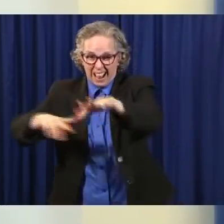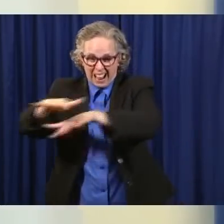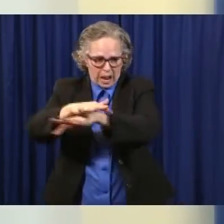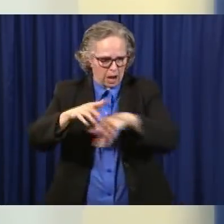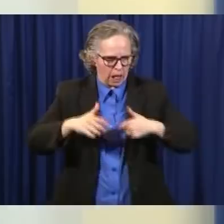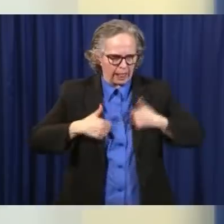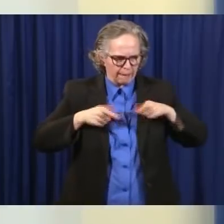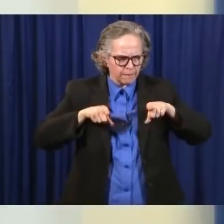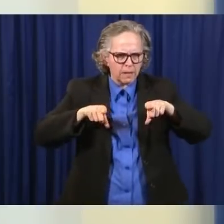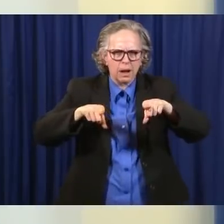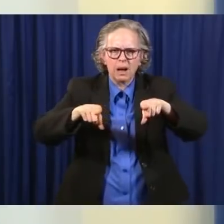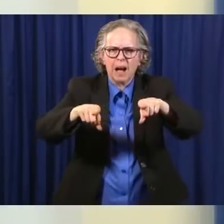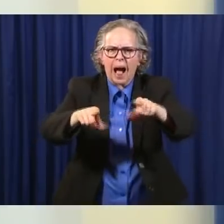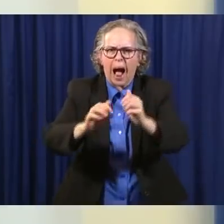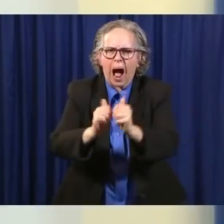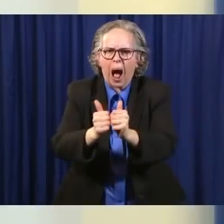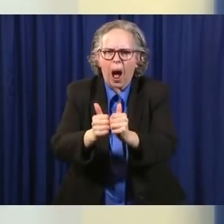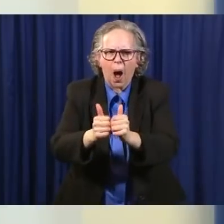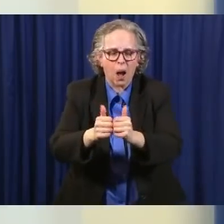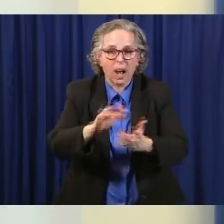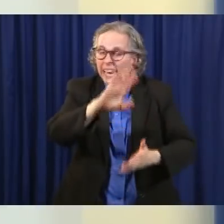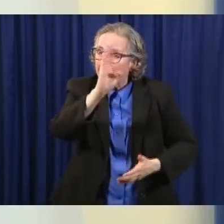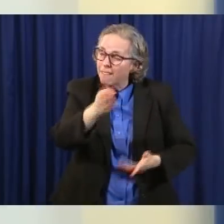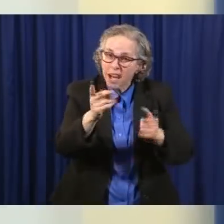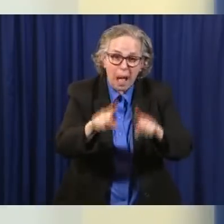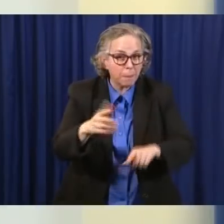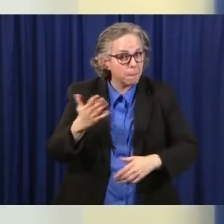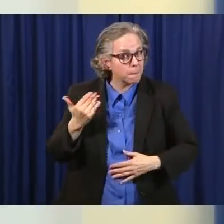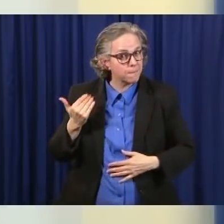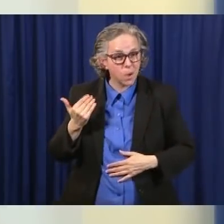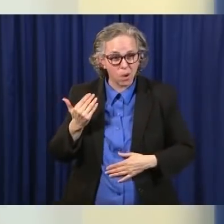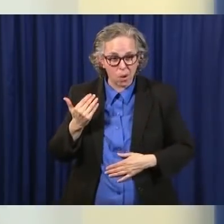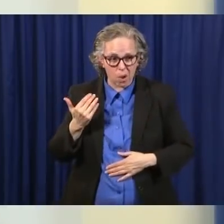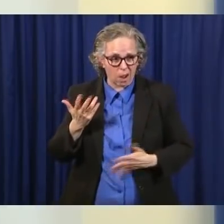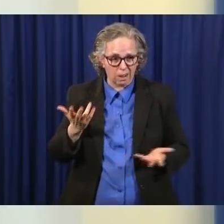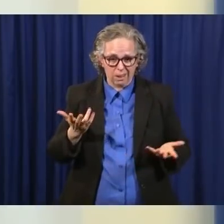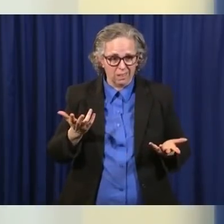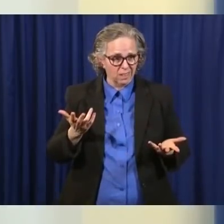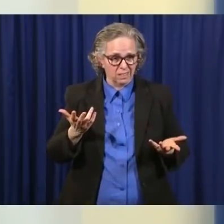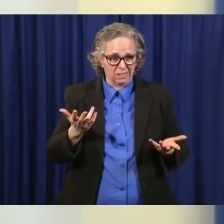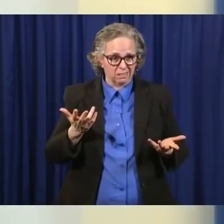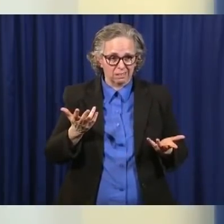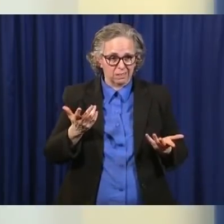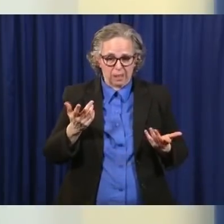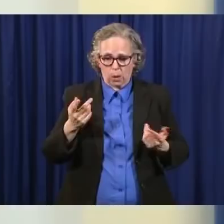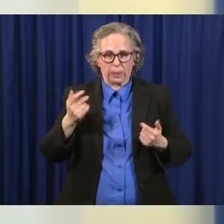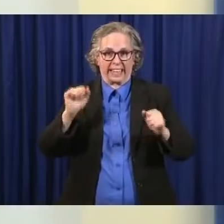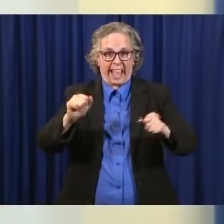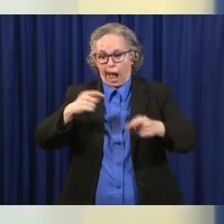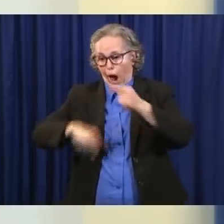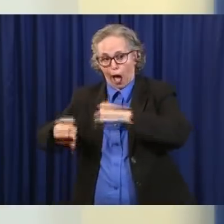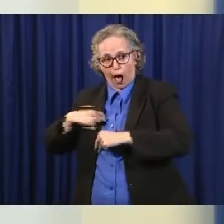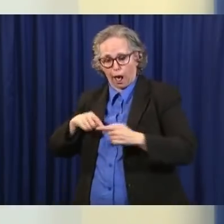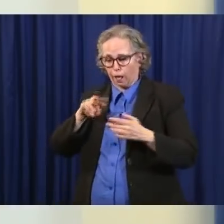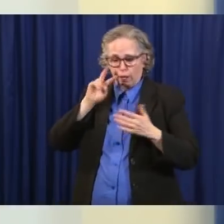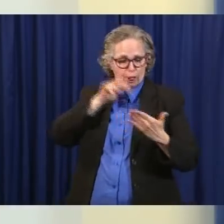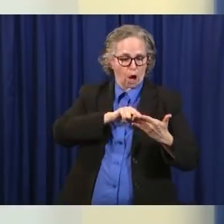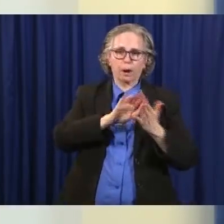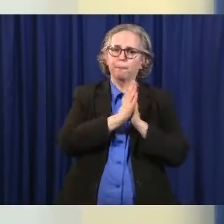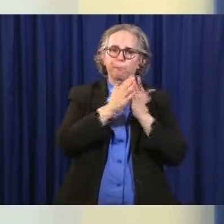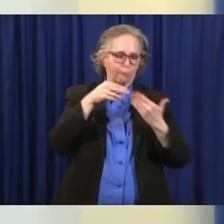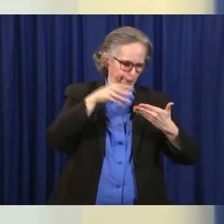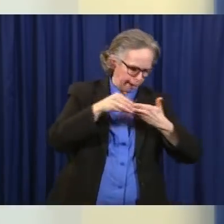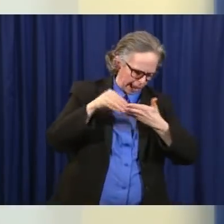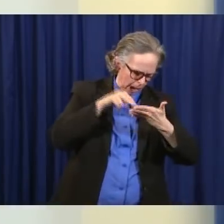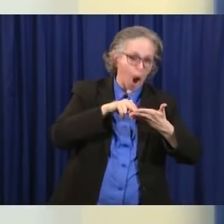been done before. There is no exact playbook. So, we've really tried to pull together the best experts from